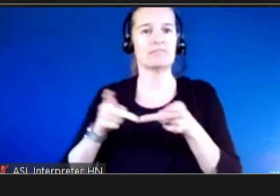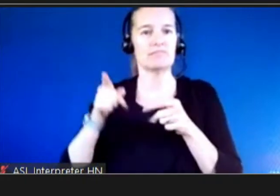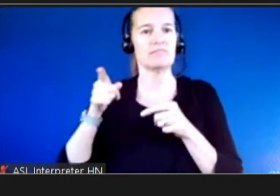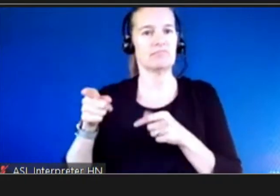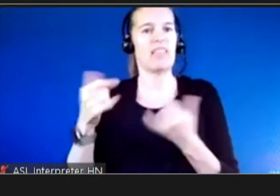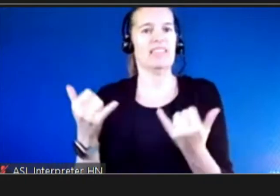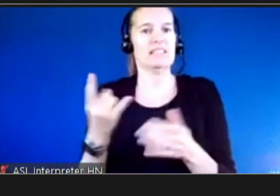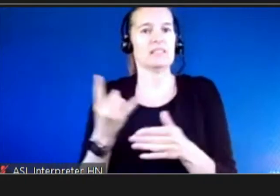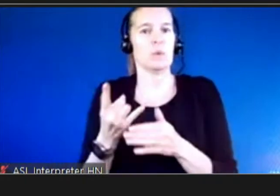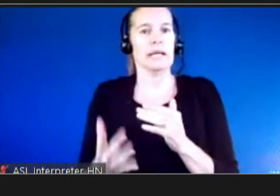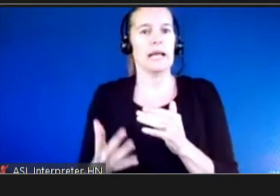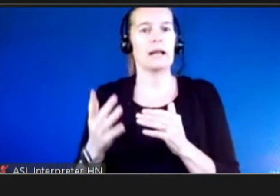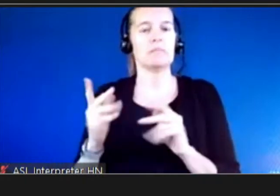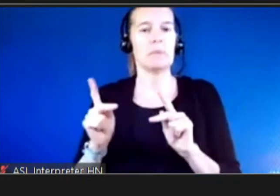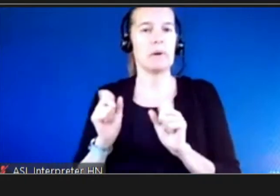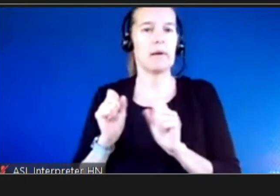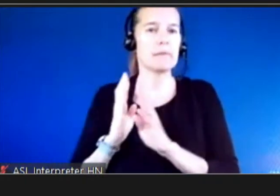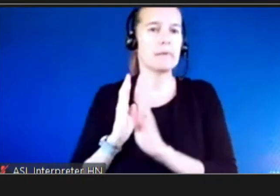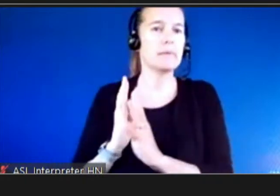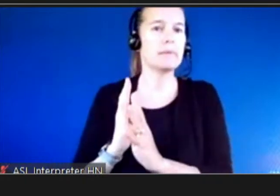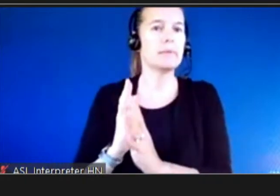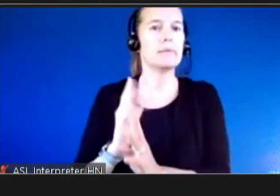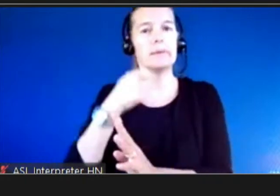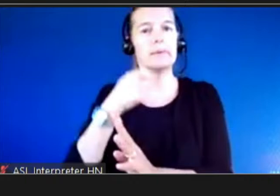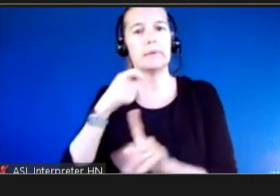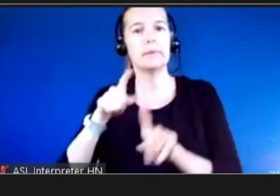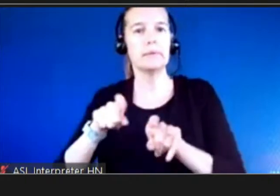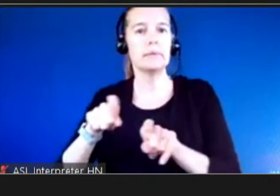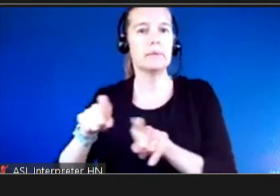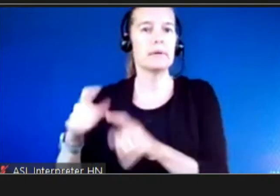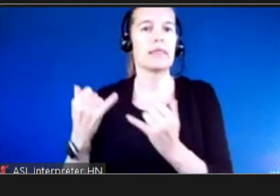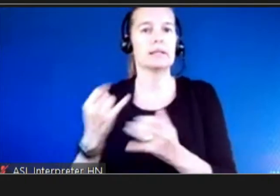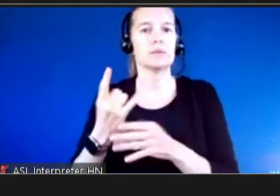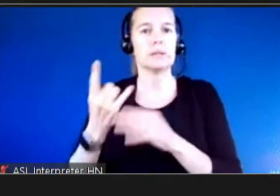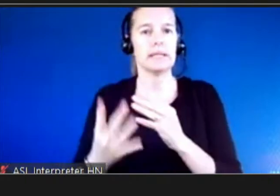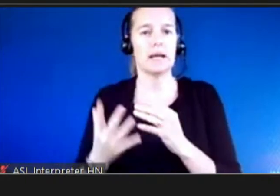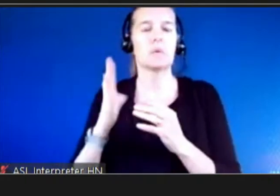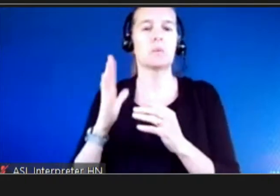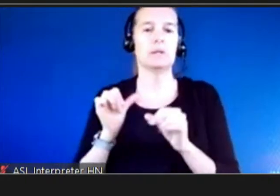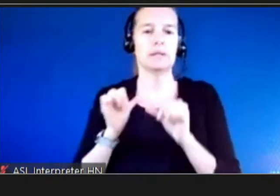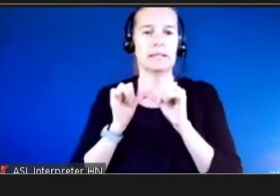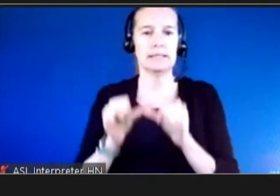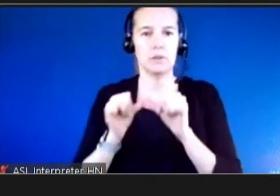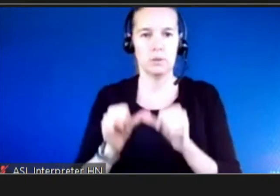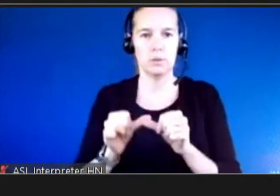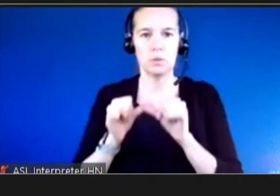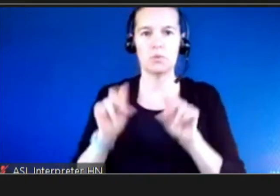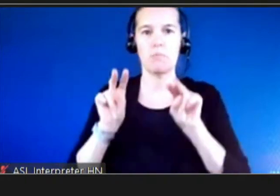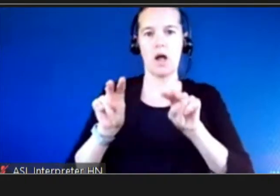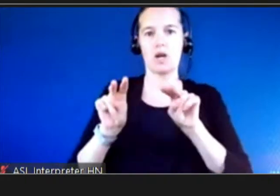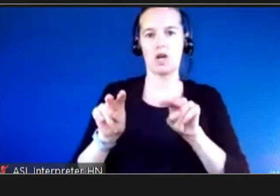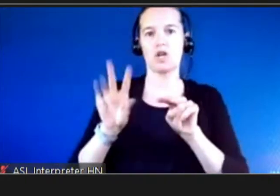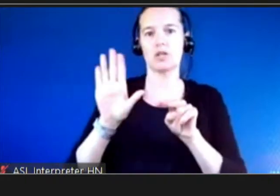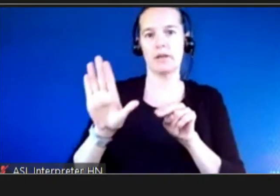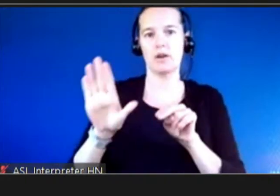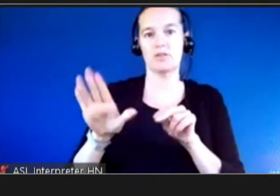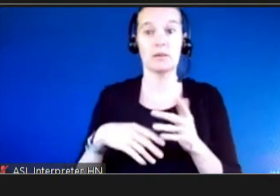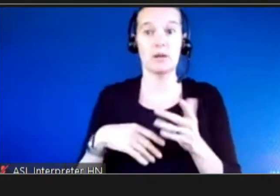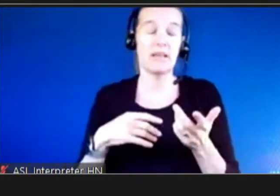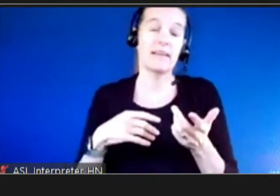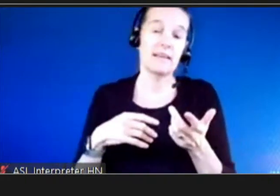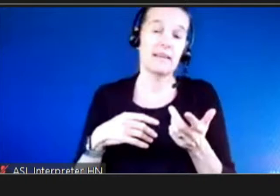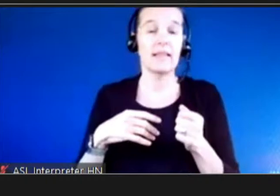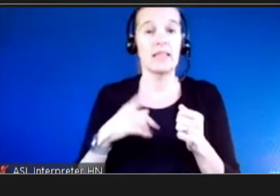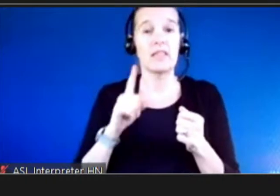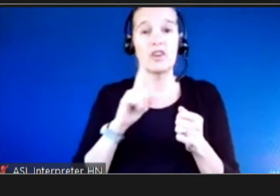weekend for that event, and we'll be continuing to monitor. It is several factors for